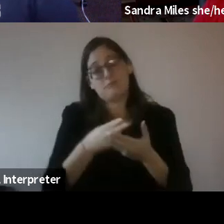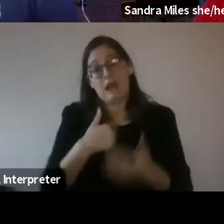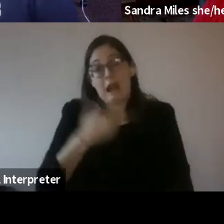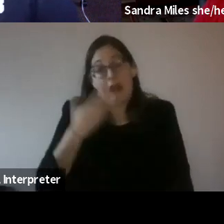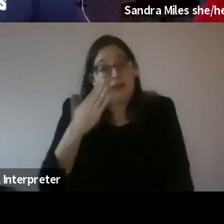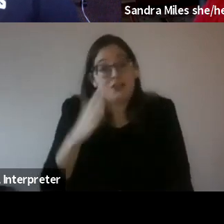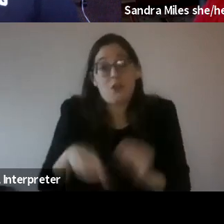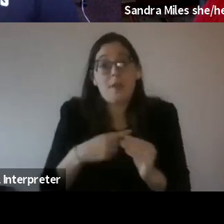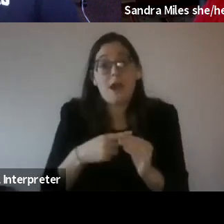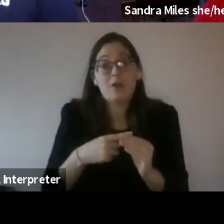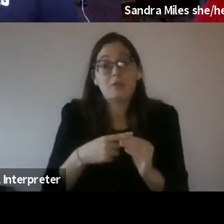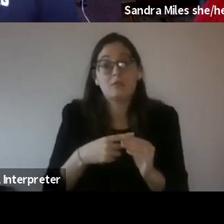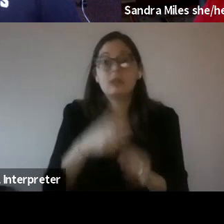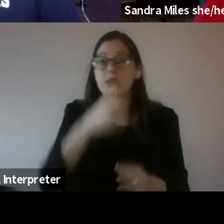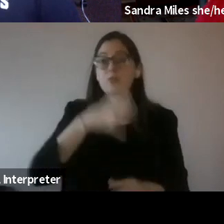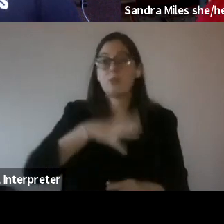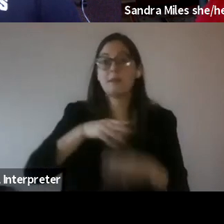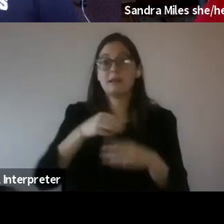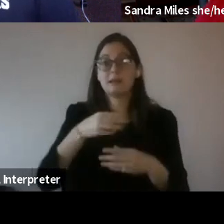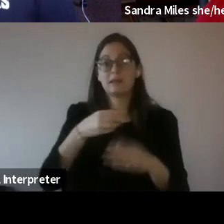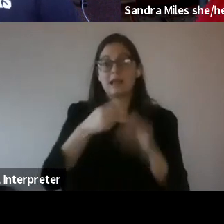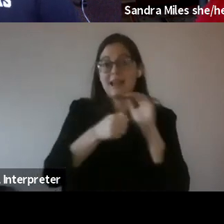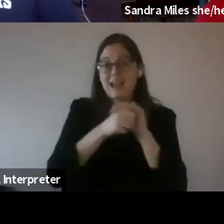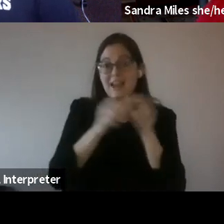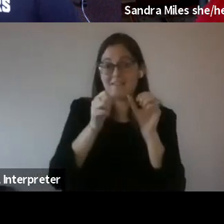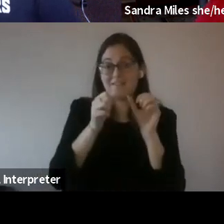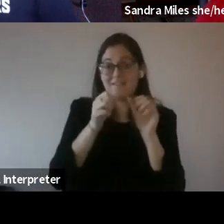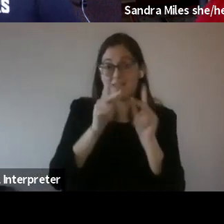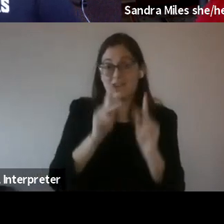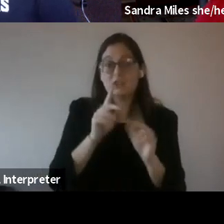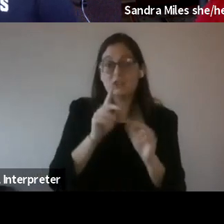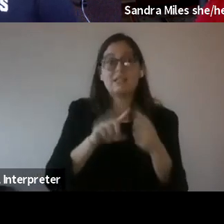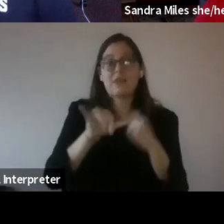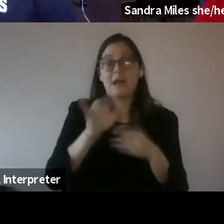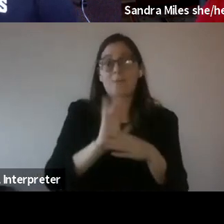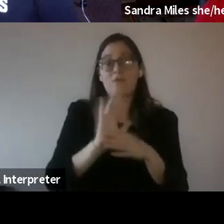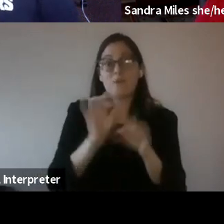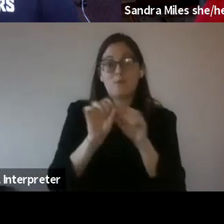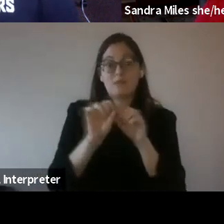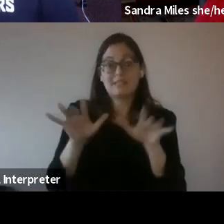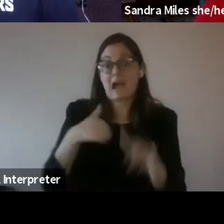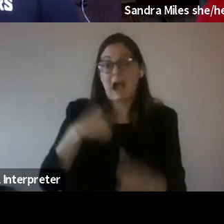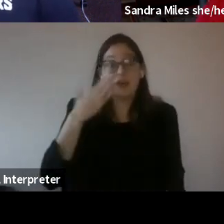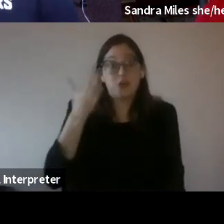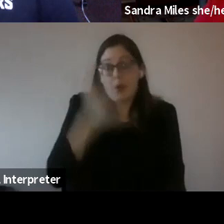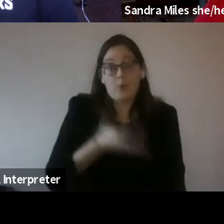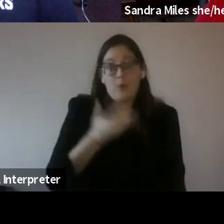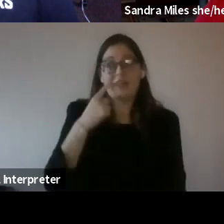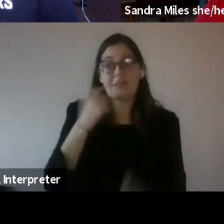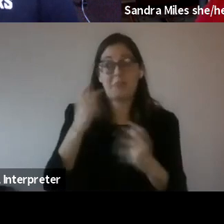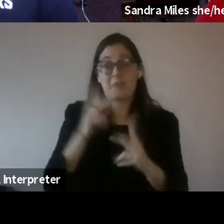about the women in Hidden Figures until Hidden Figures came out. And I don't think a lot of people knew about that. And I